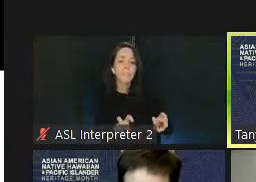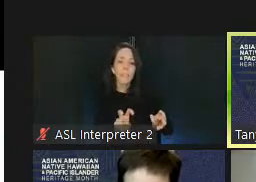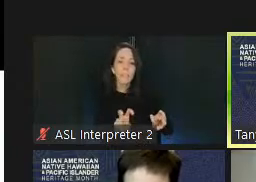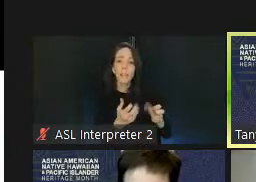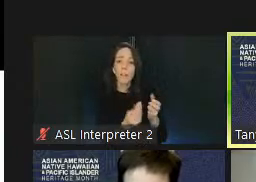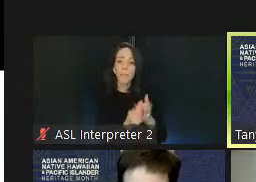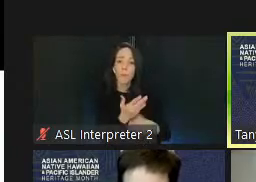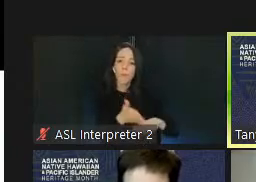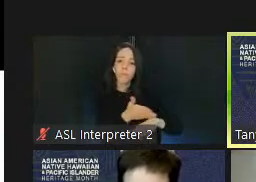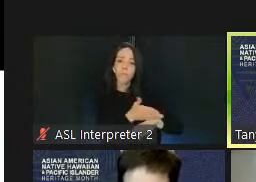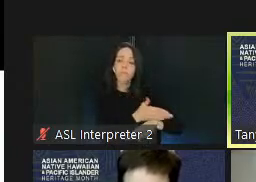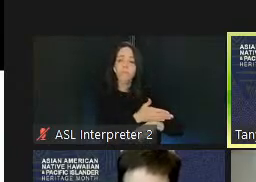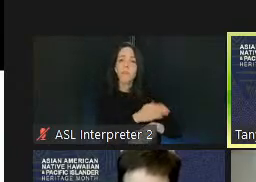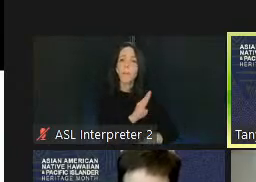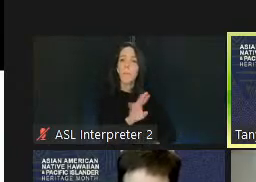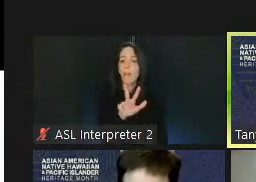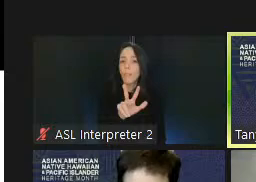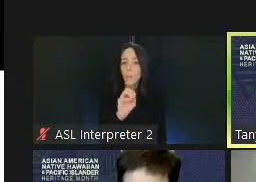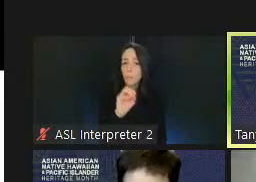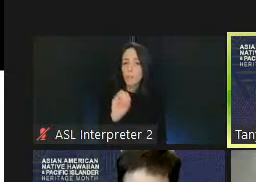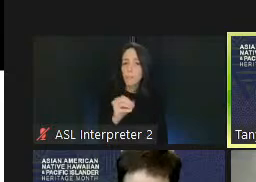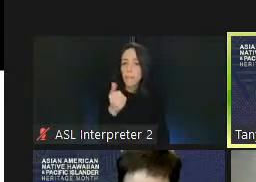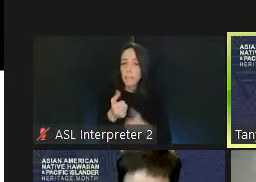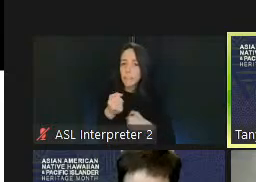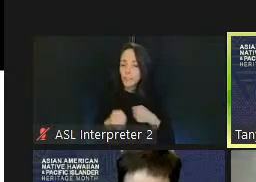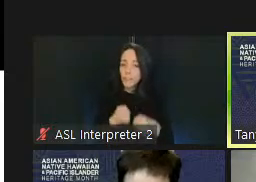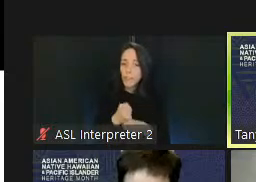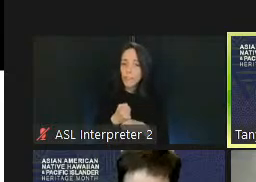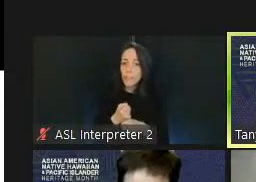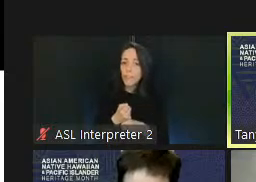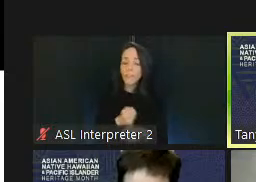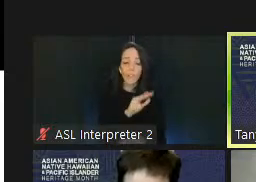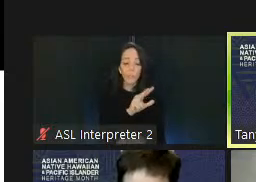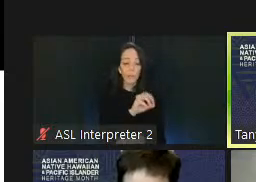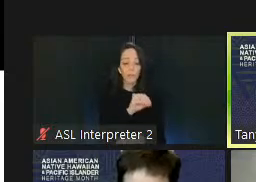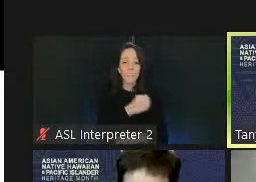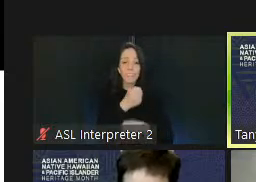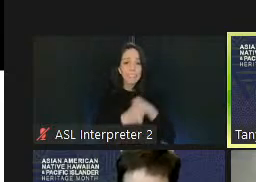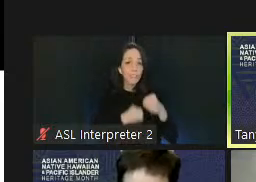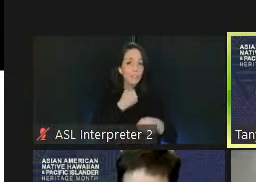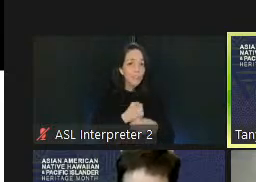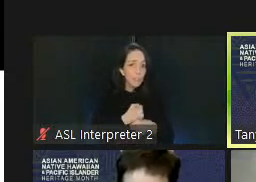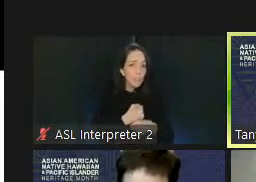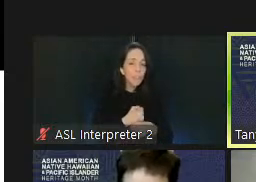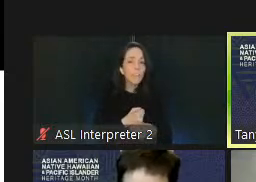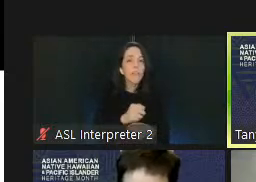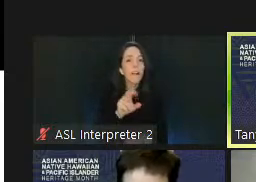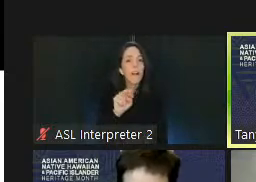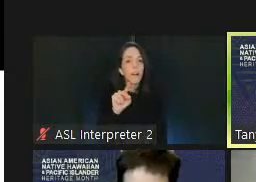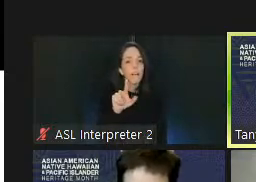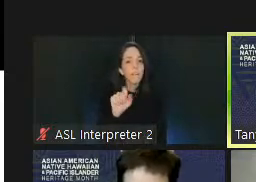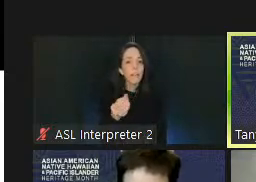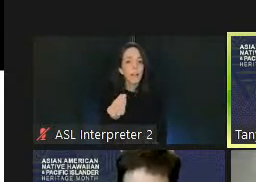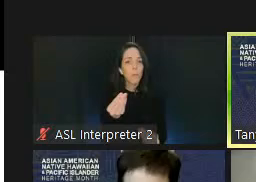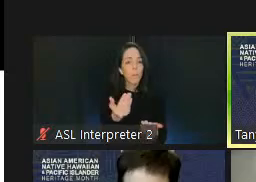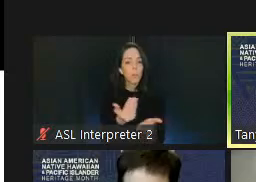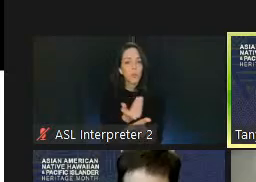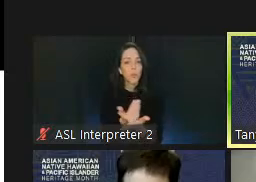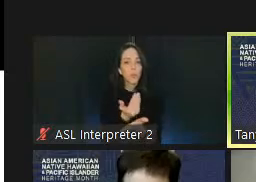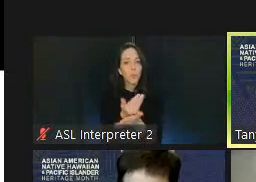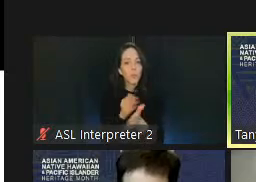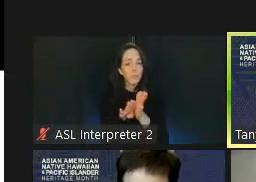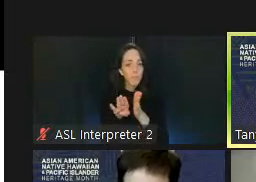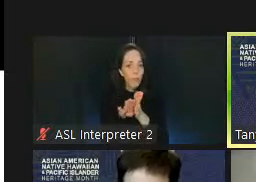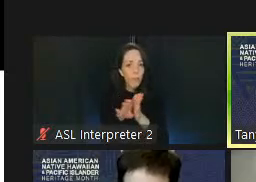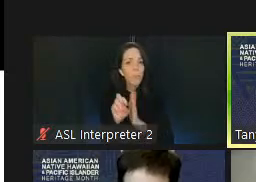by 3% each year. That's 3% each year unless a property is newly developed